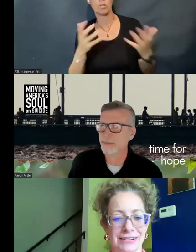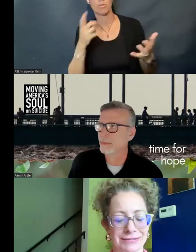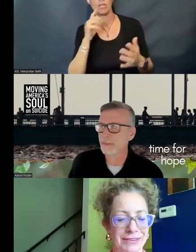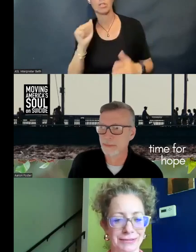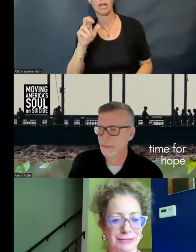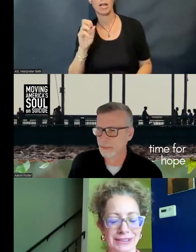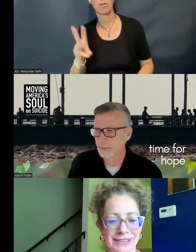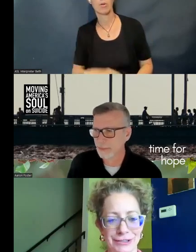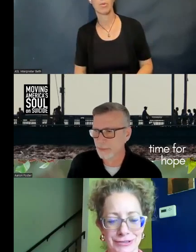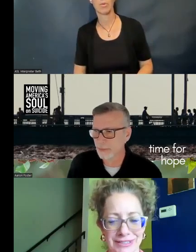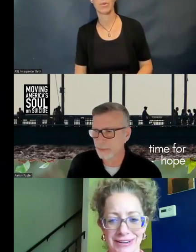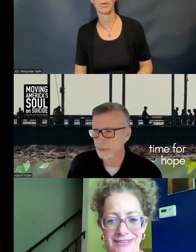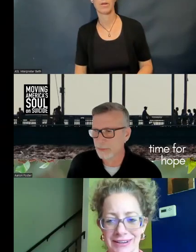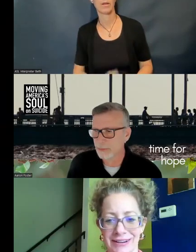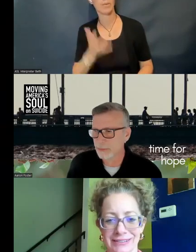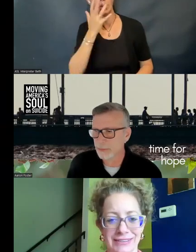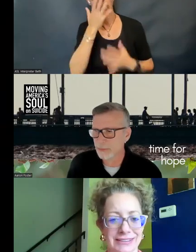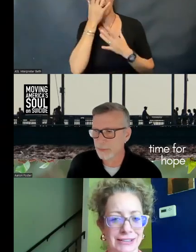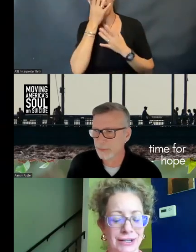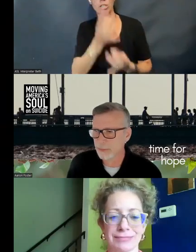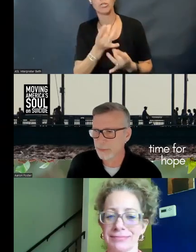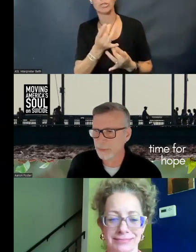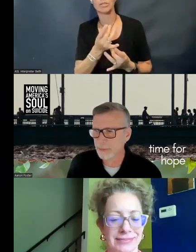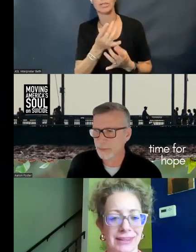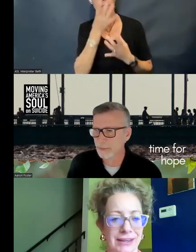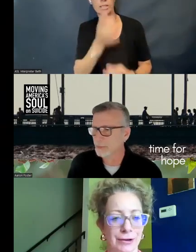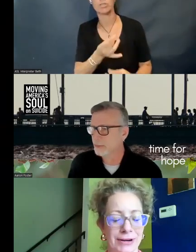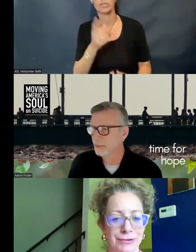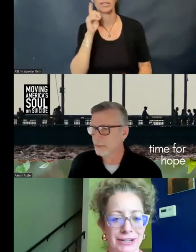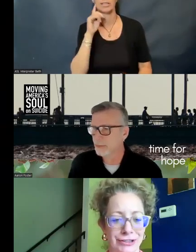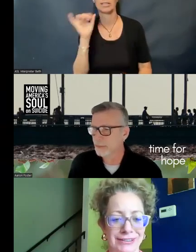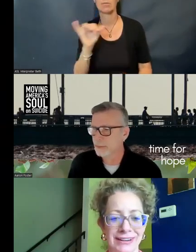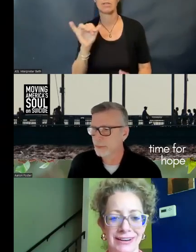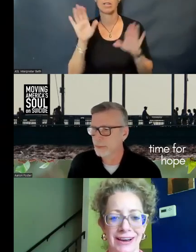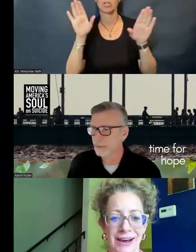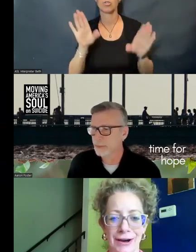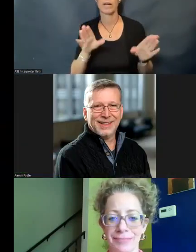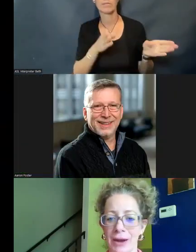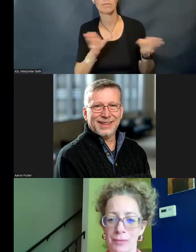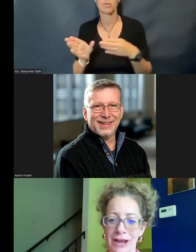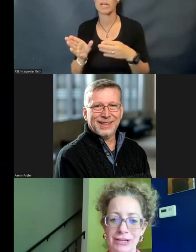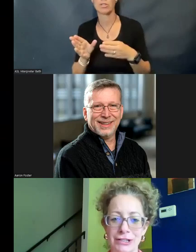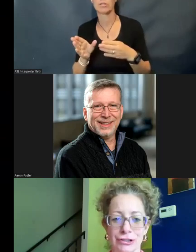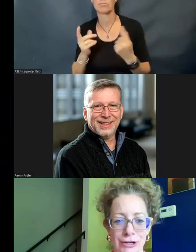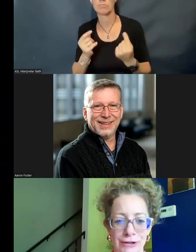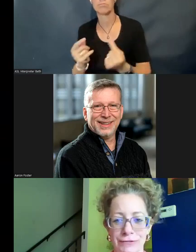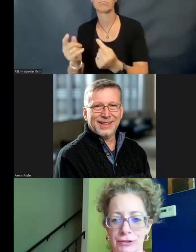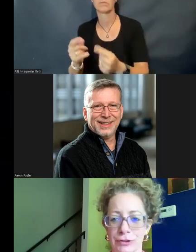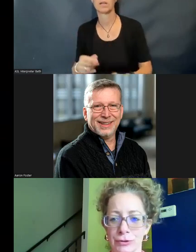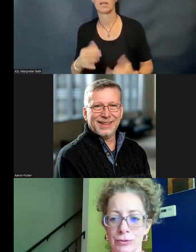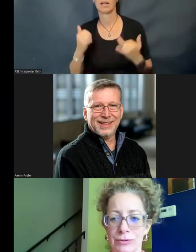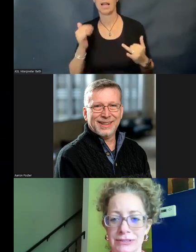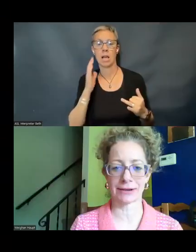That's really interesting. Sounds like a great direction. We're now going to